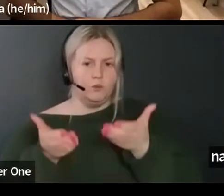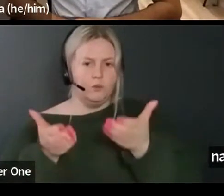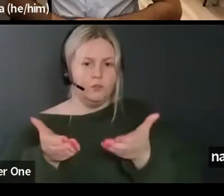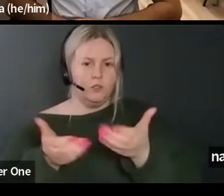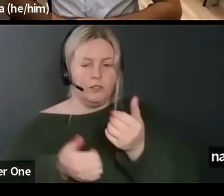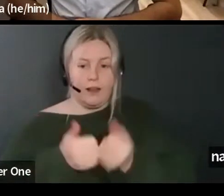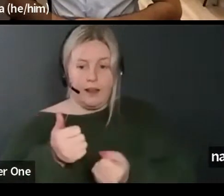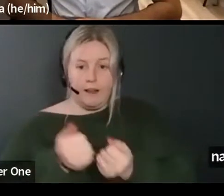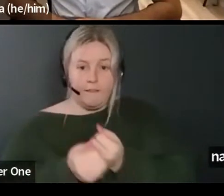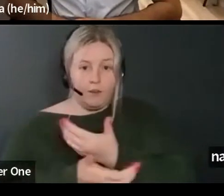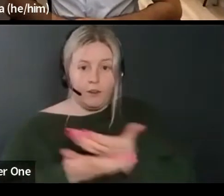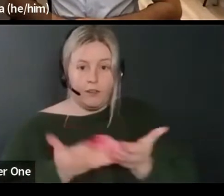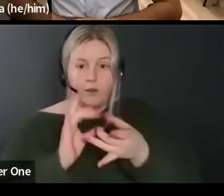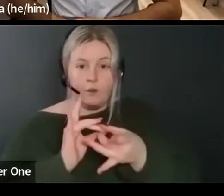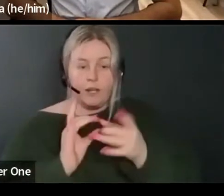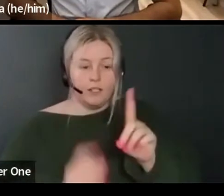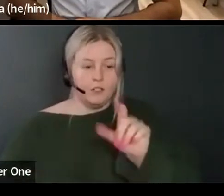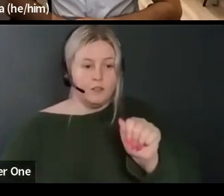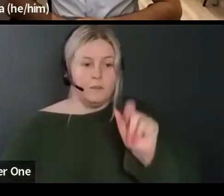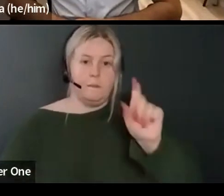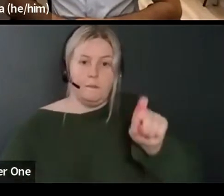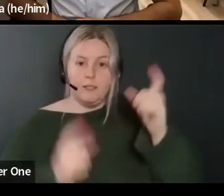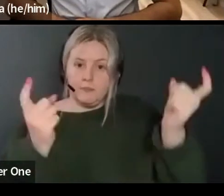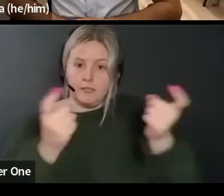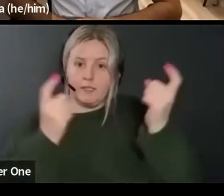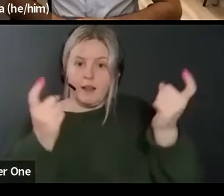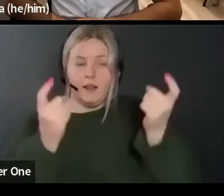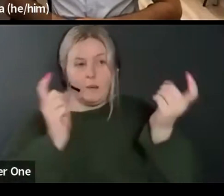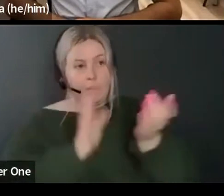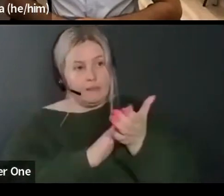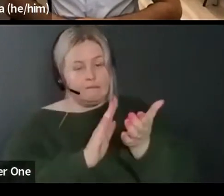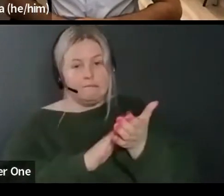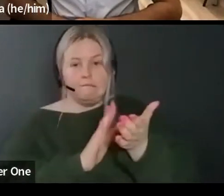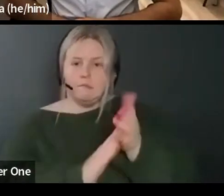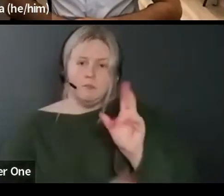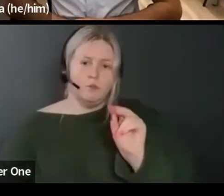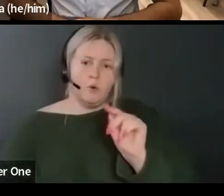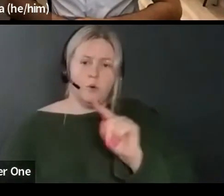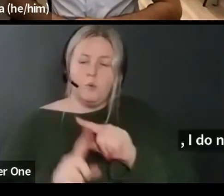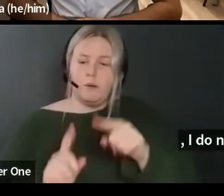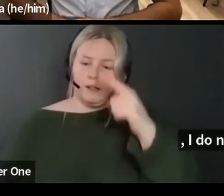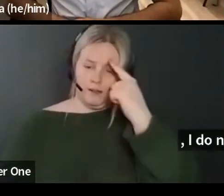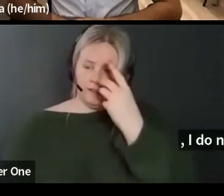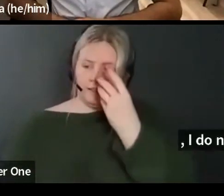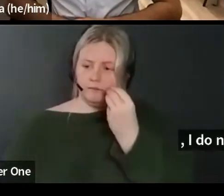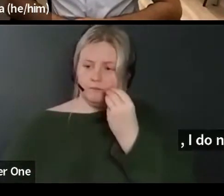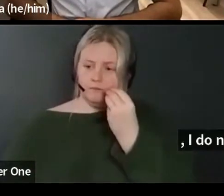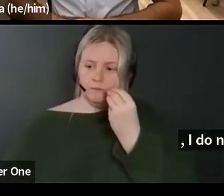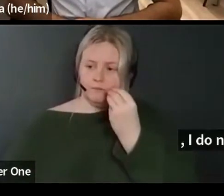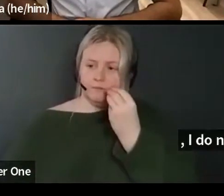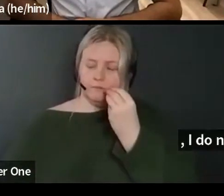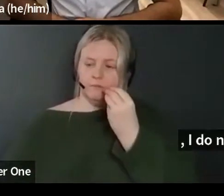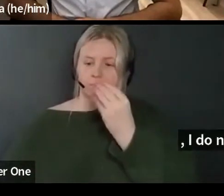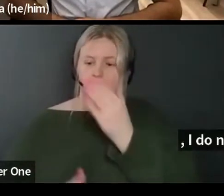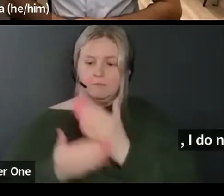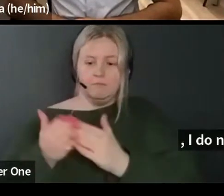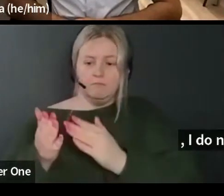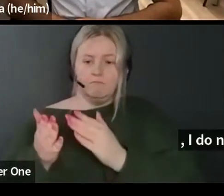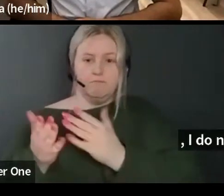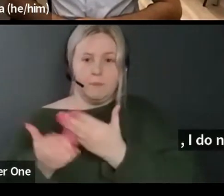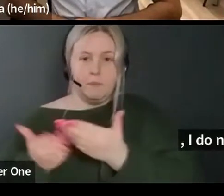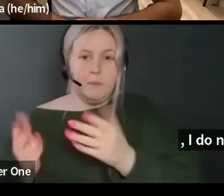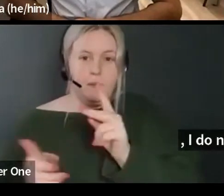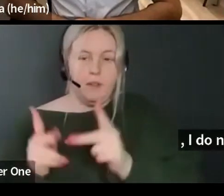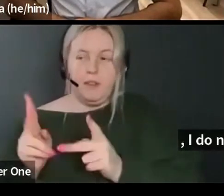disabilities needs to be celebrated, but I do think there is some real beauty in what's conventionally viewed as